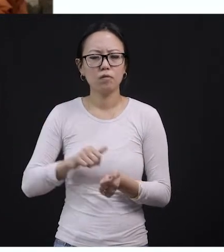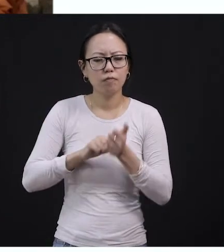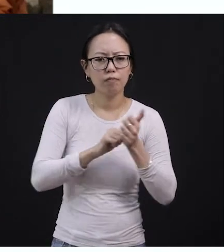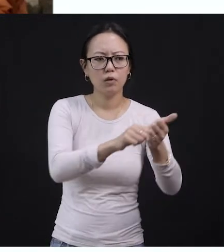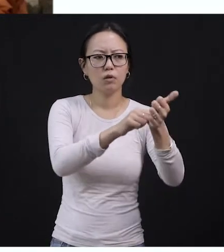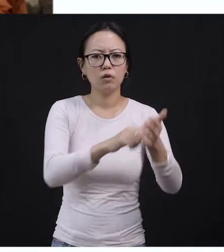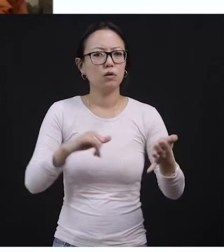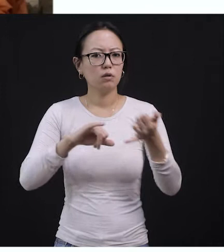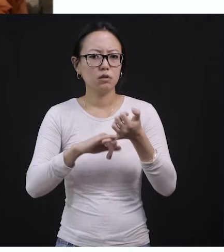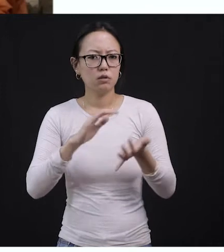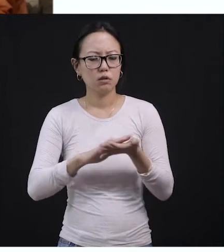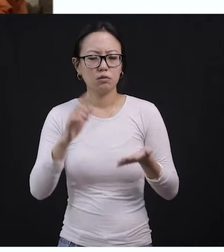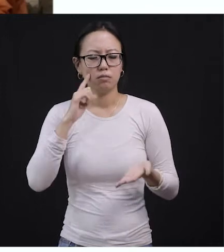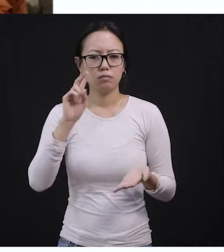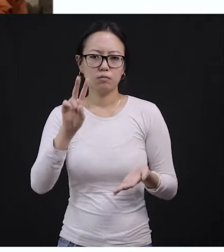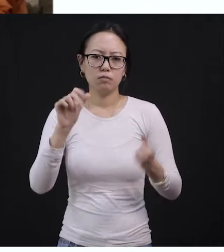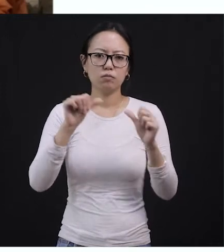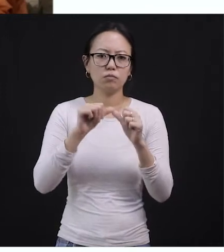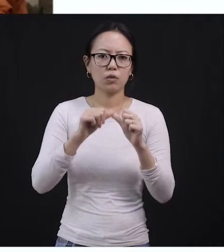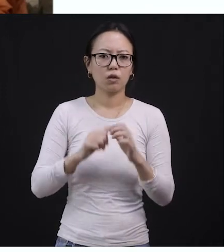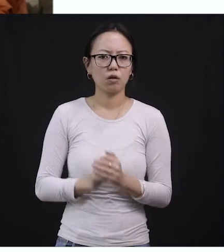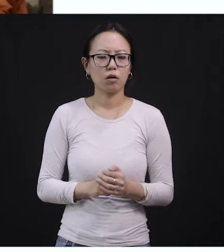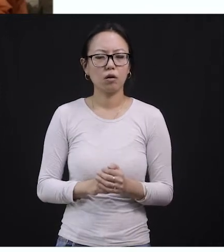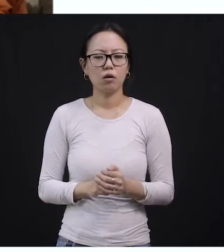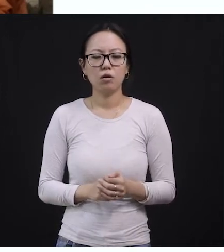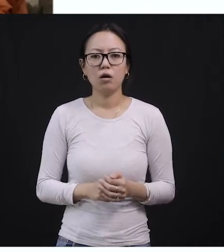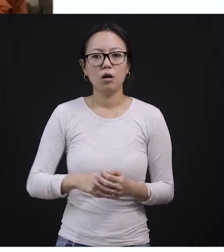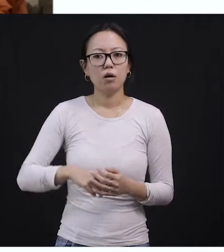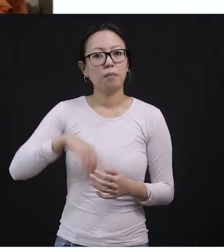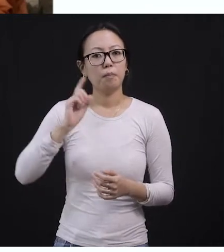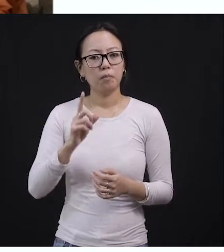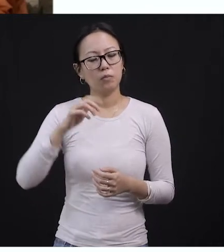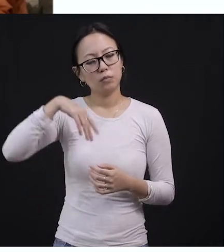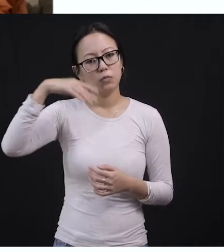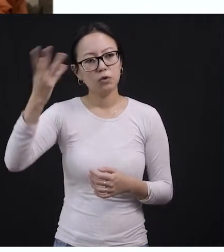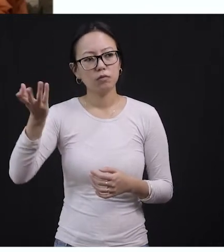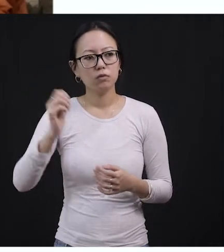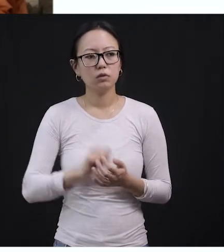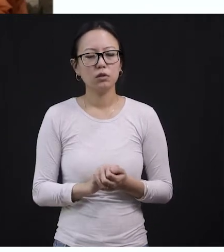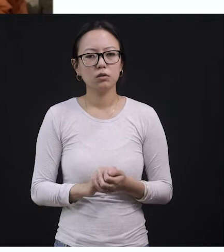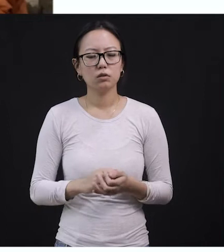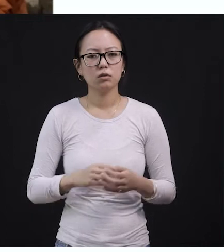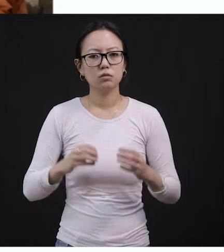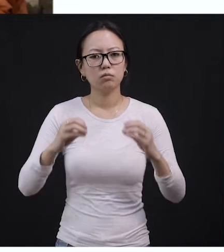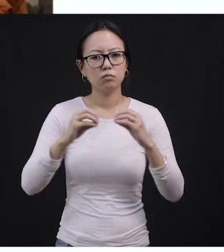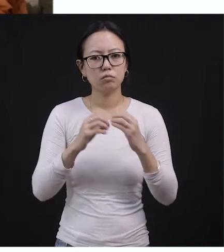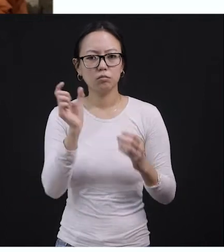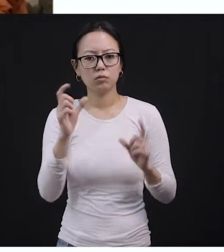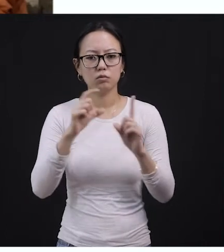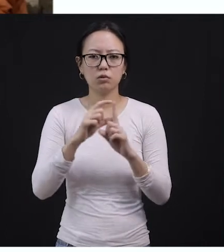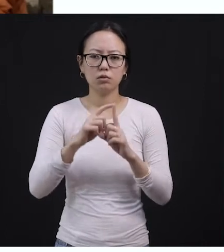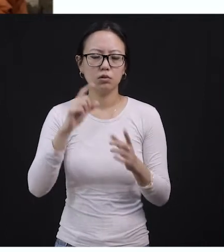a Hindu, and he believed in Hindu gods. But later on he converted to